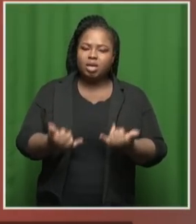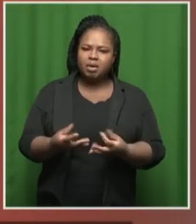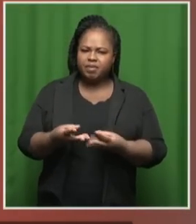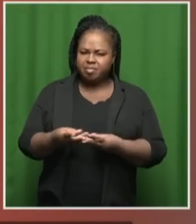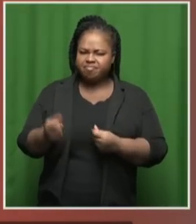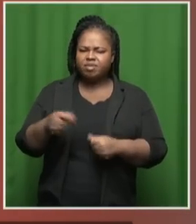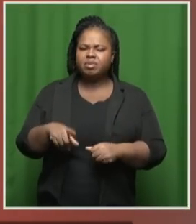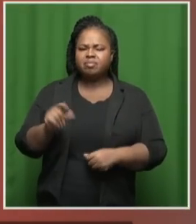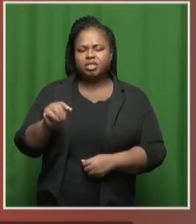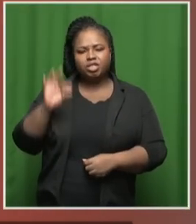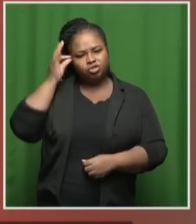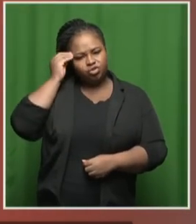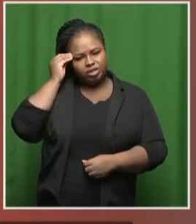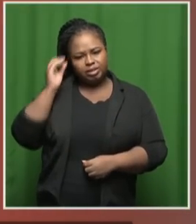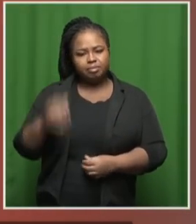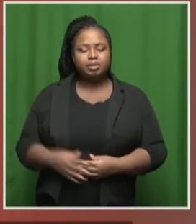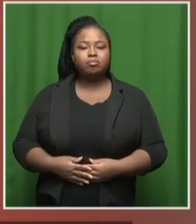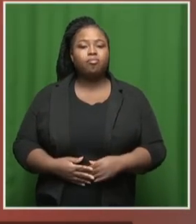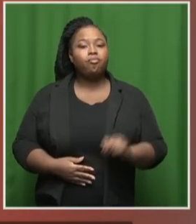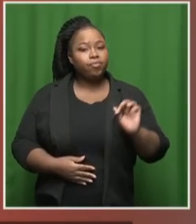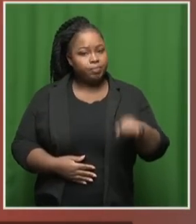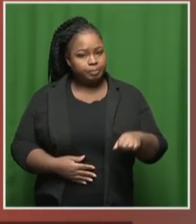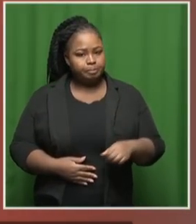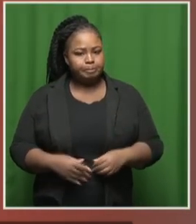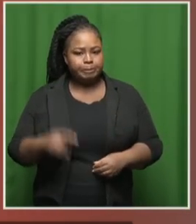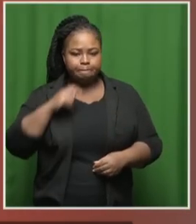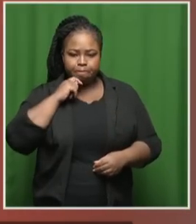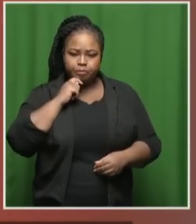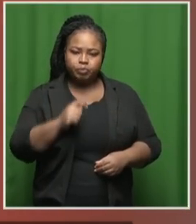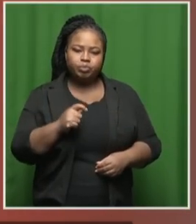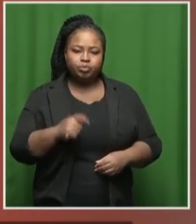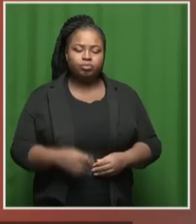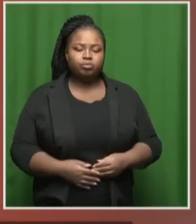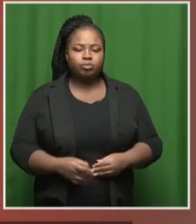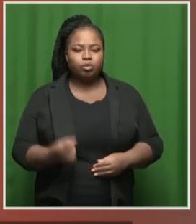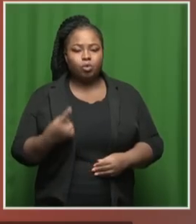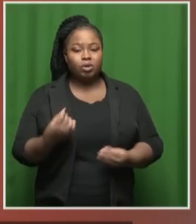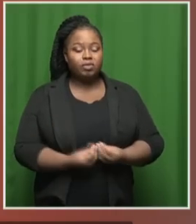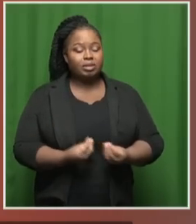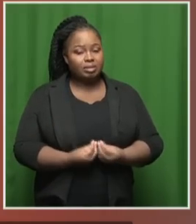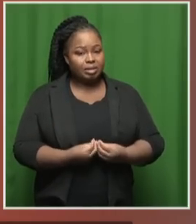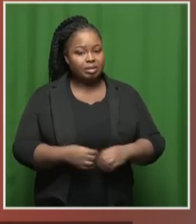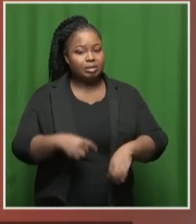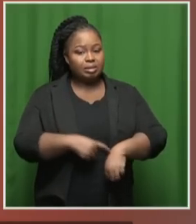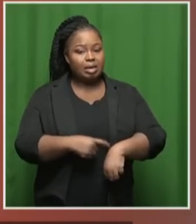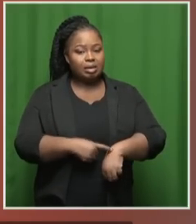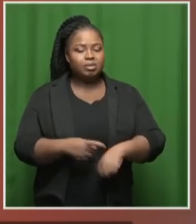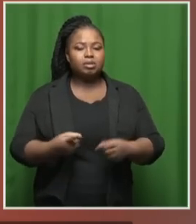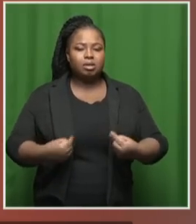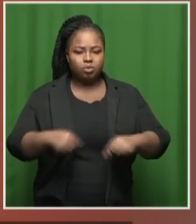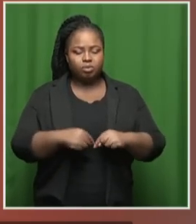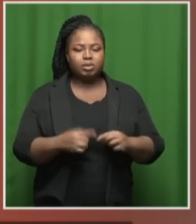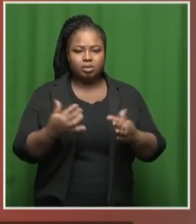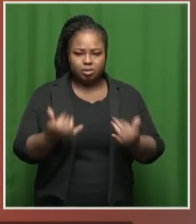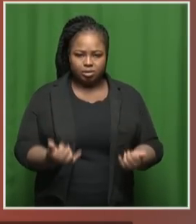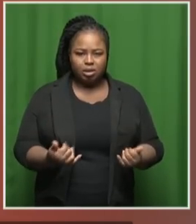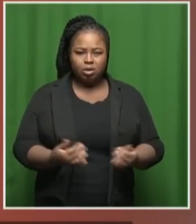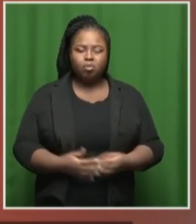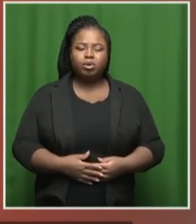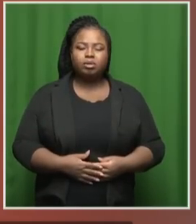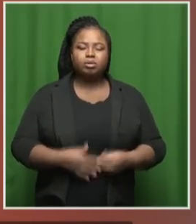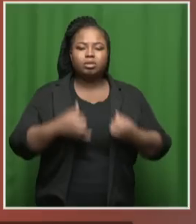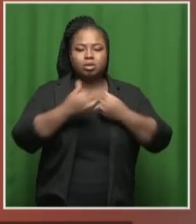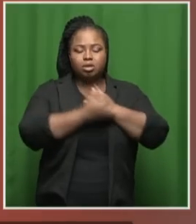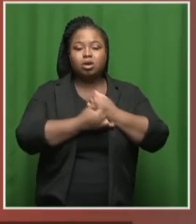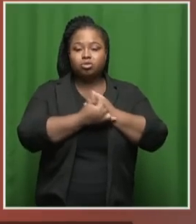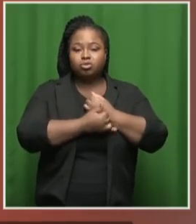interesting political terrain. Yeah, indeed, it certainly is. And one of those moments that we do certainly find ourselves in as a